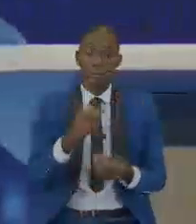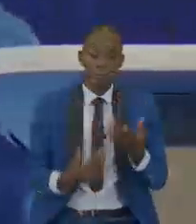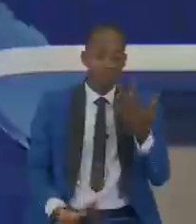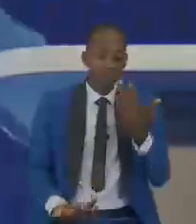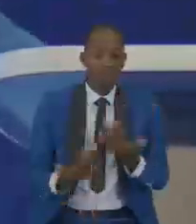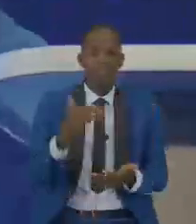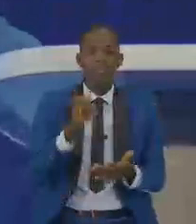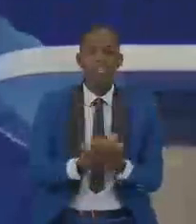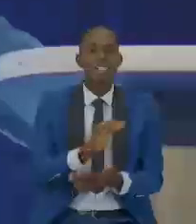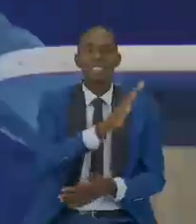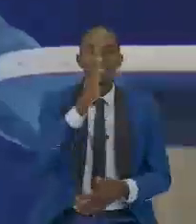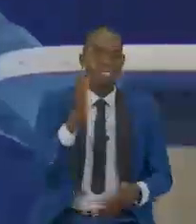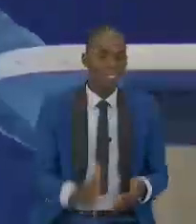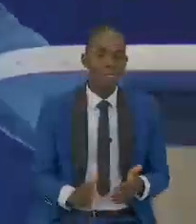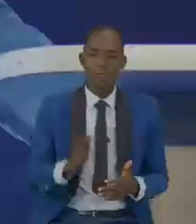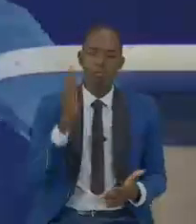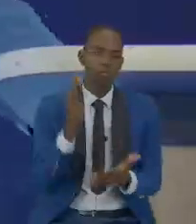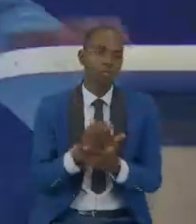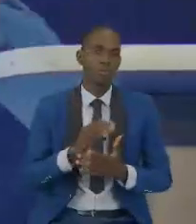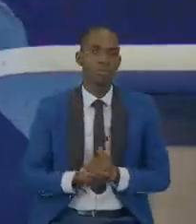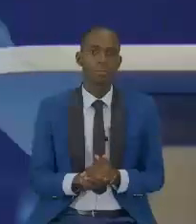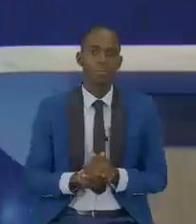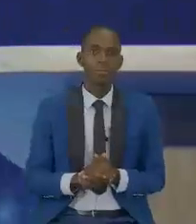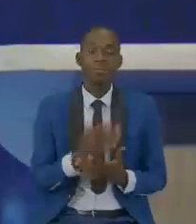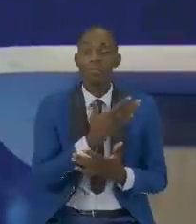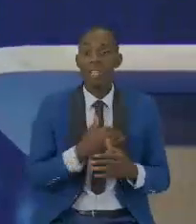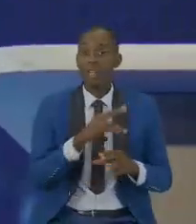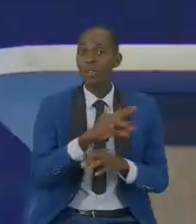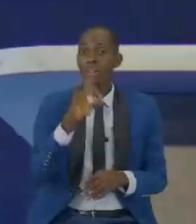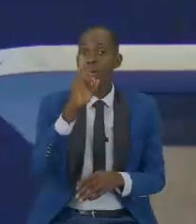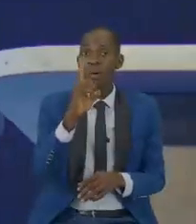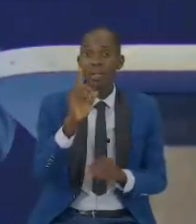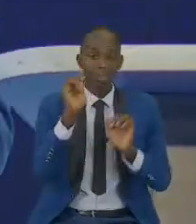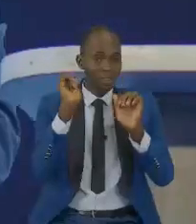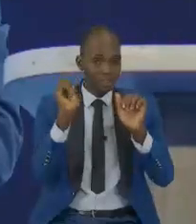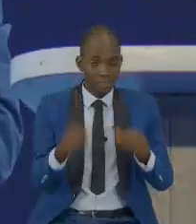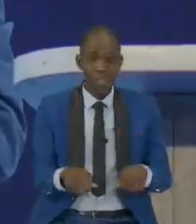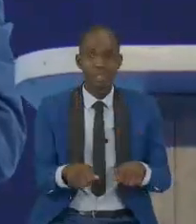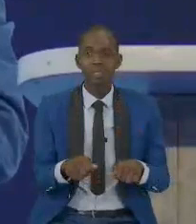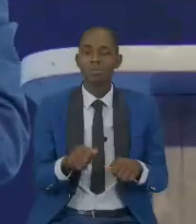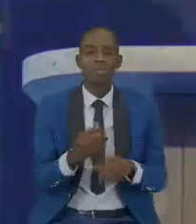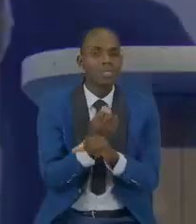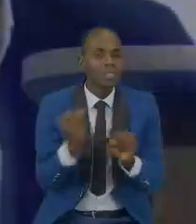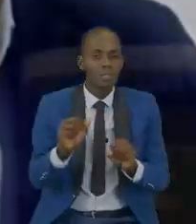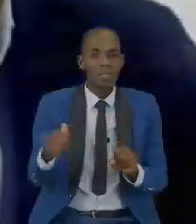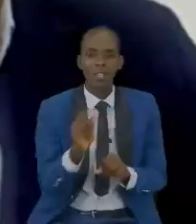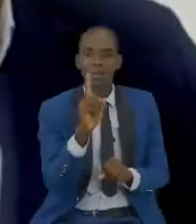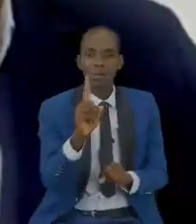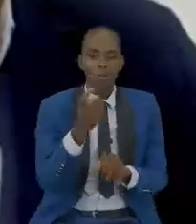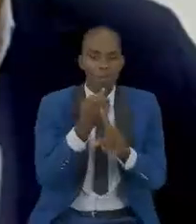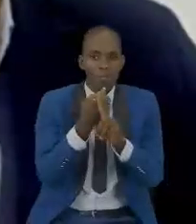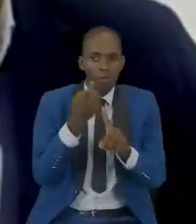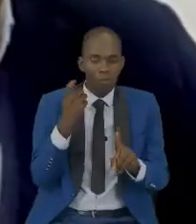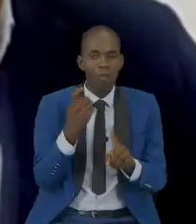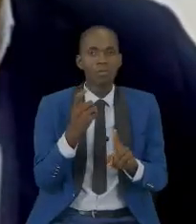that never goes out. And nobody could redeem anyone from